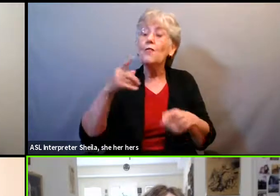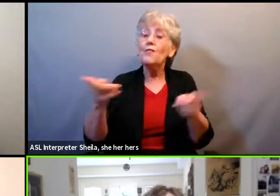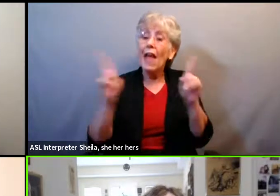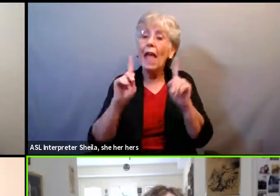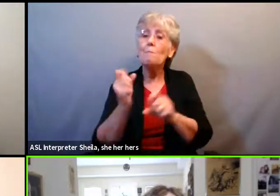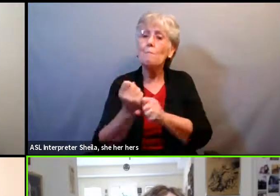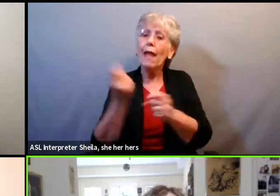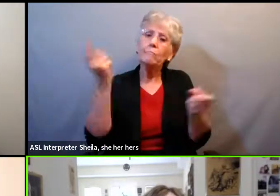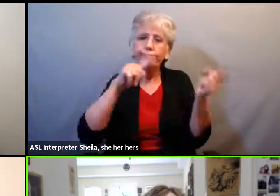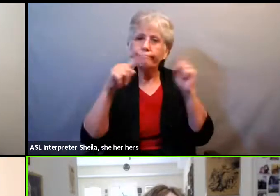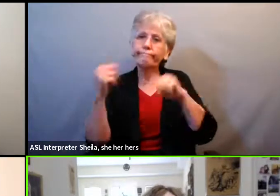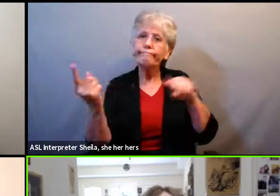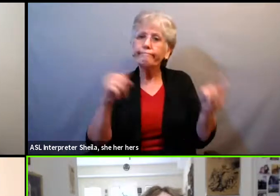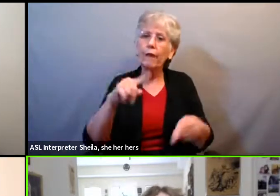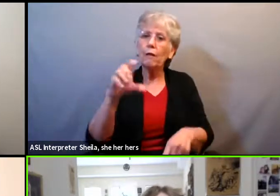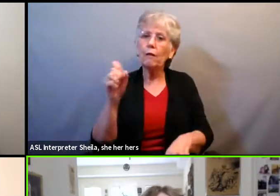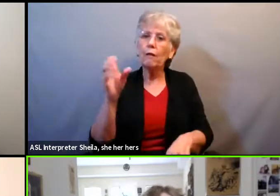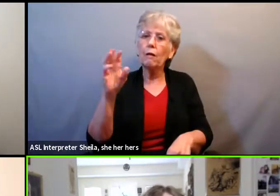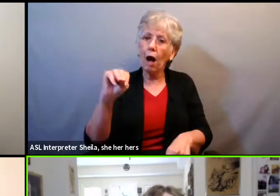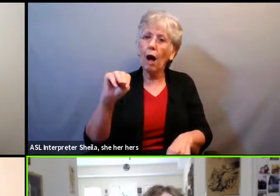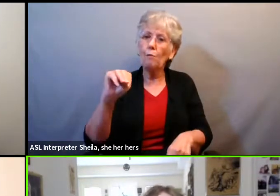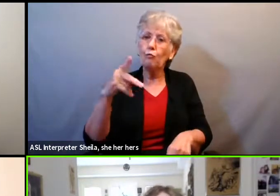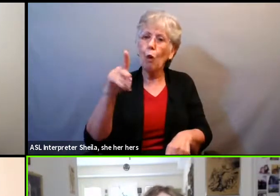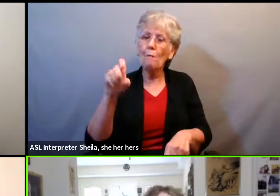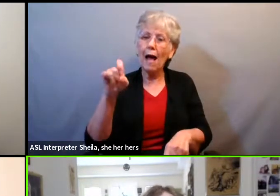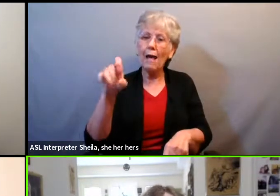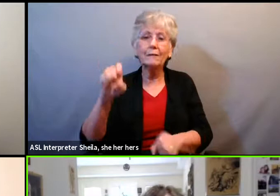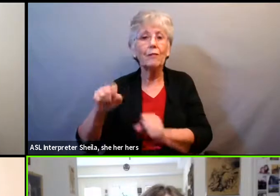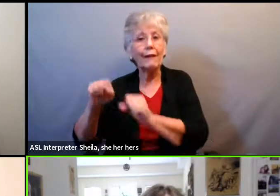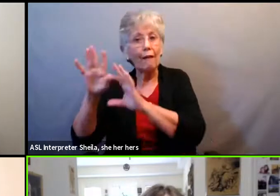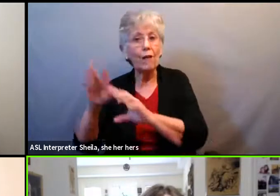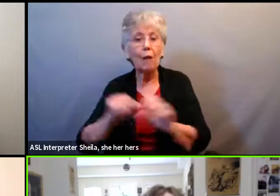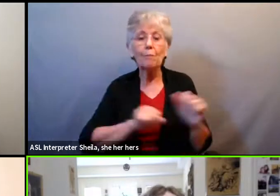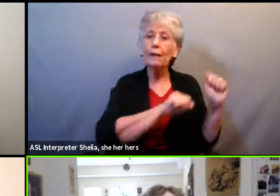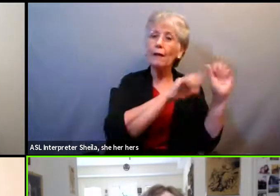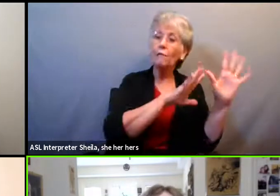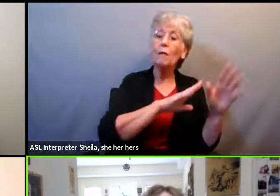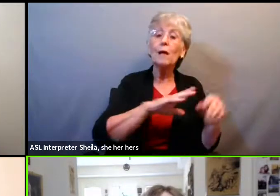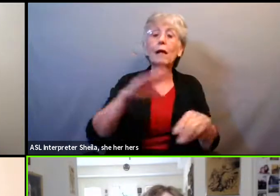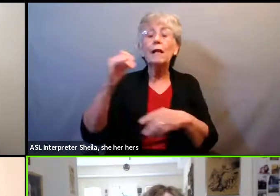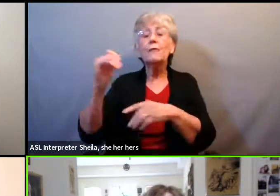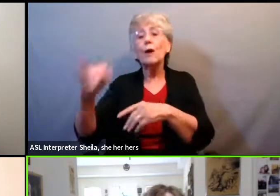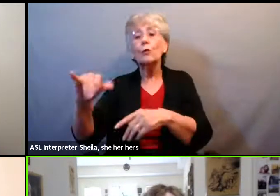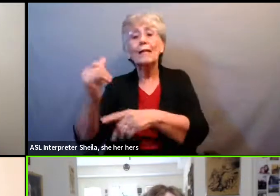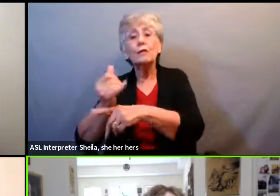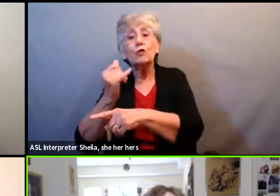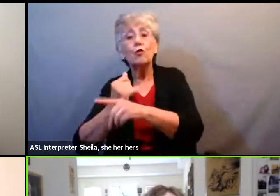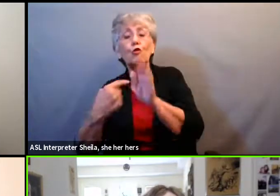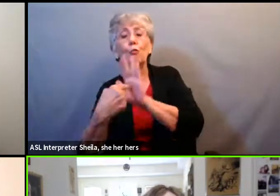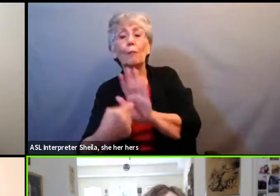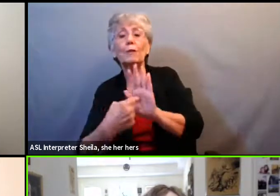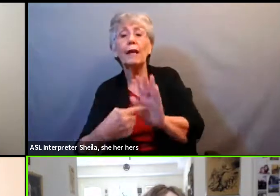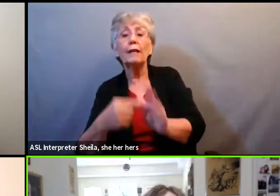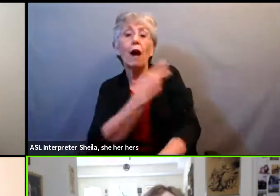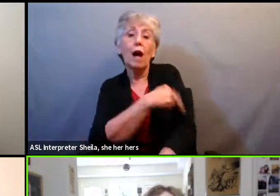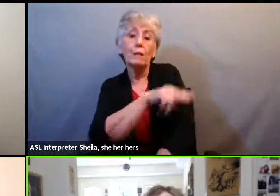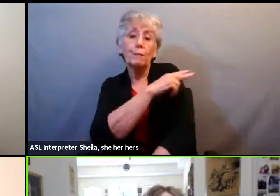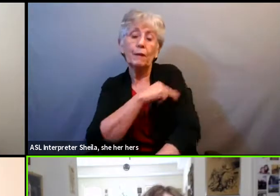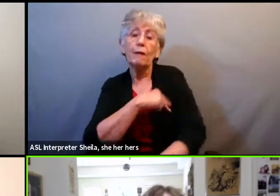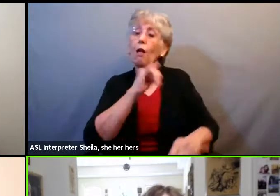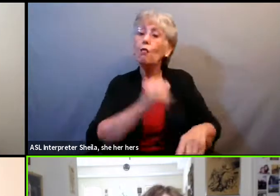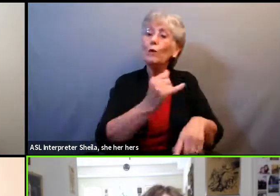because the institutions representing hospitals, the institutions